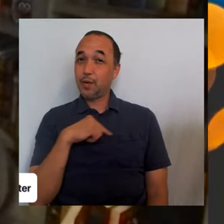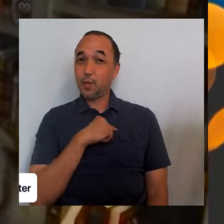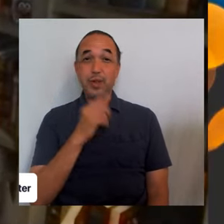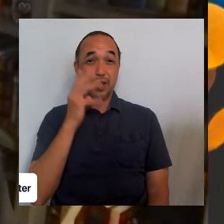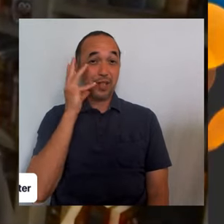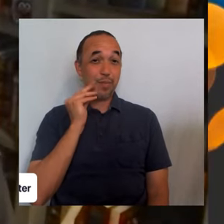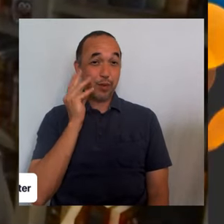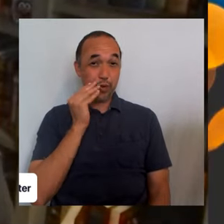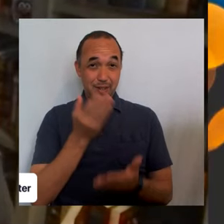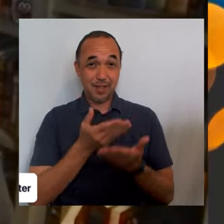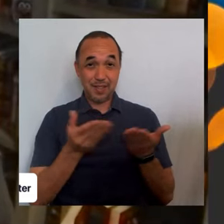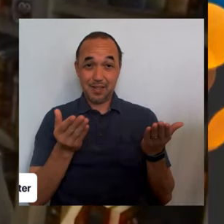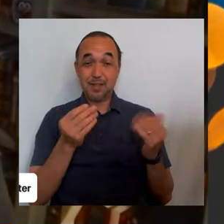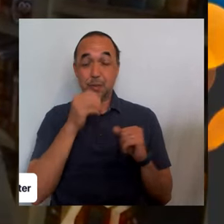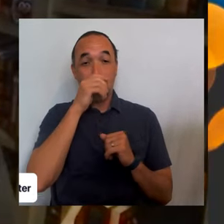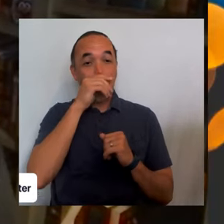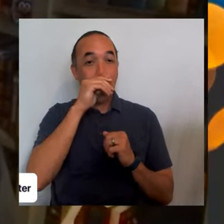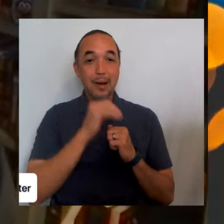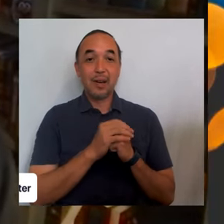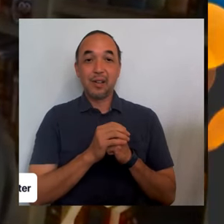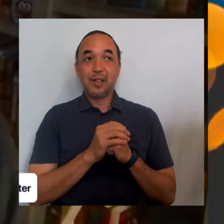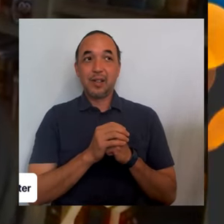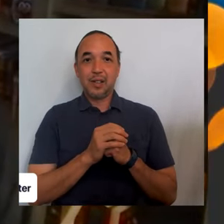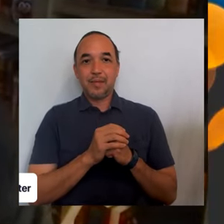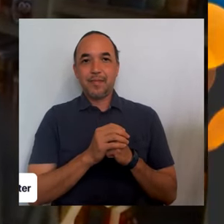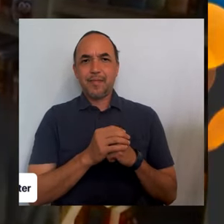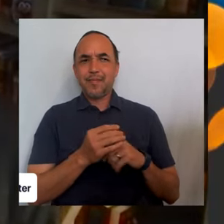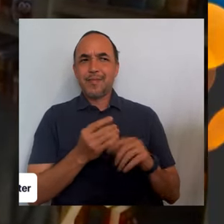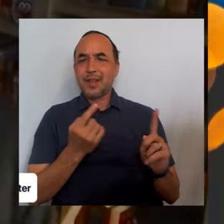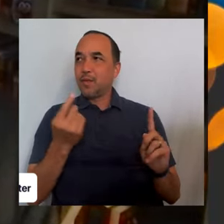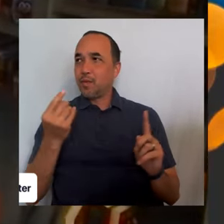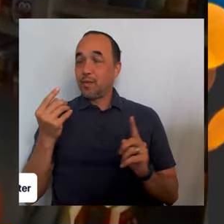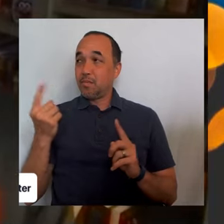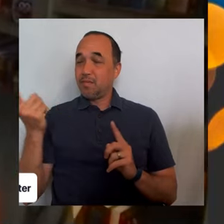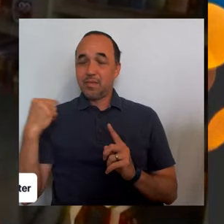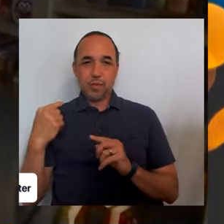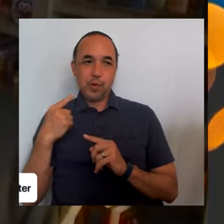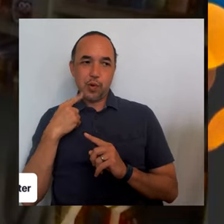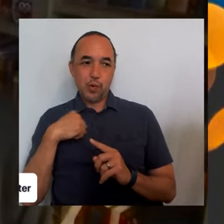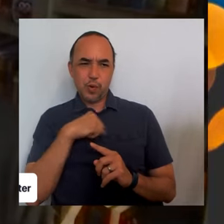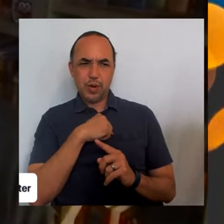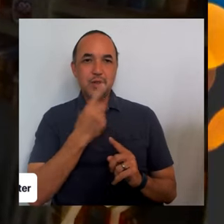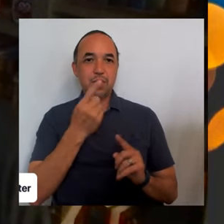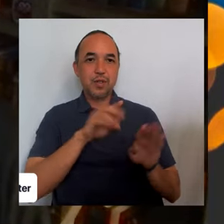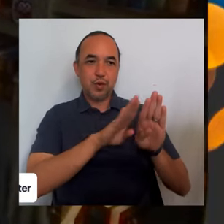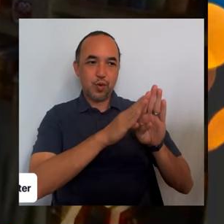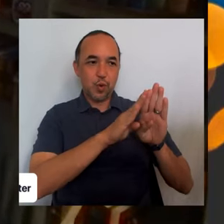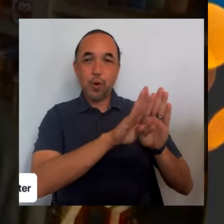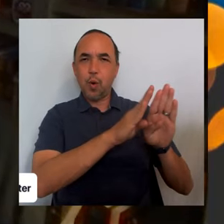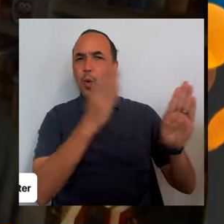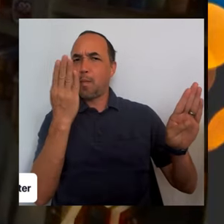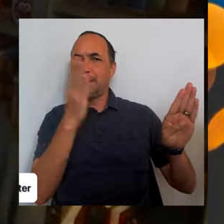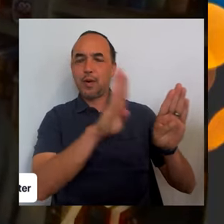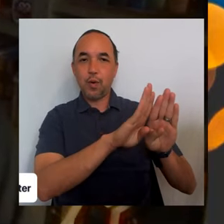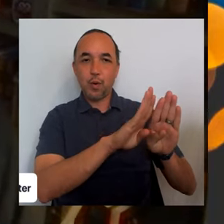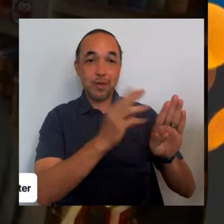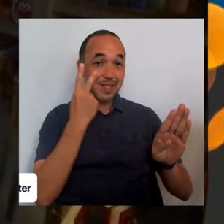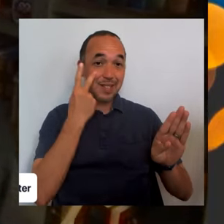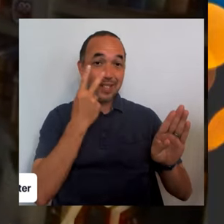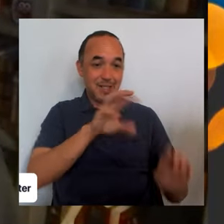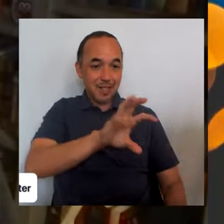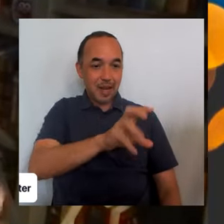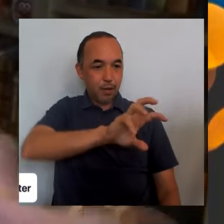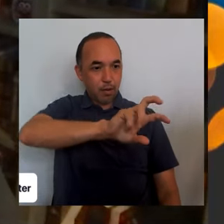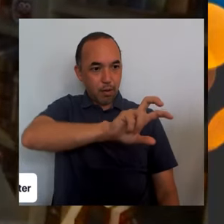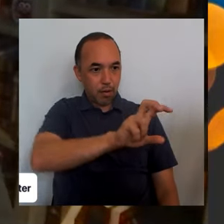They would say that this door would open and close, and they would see the handle turn. They would say that